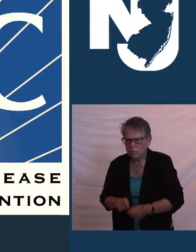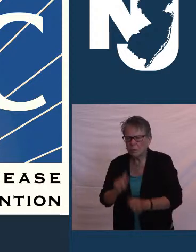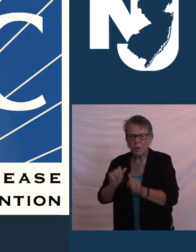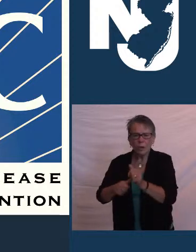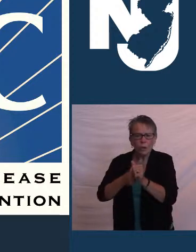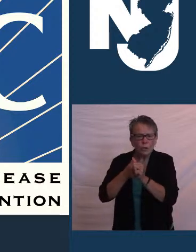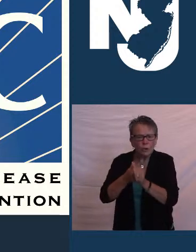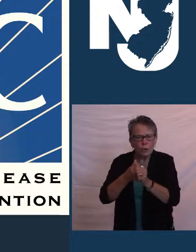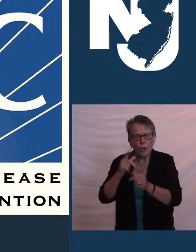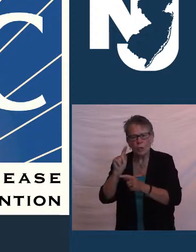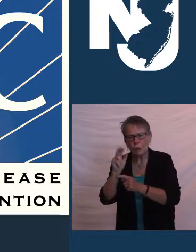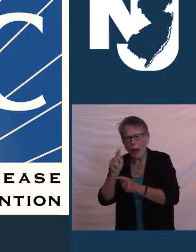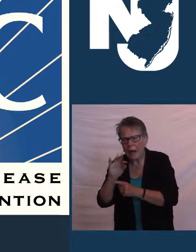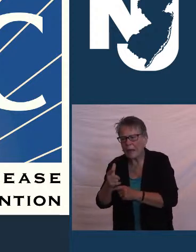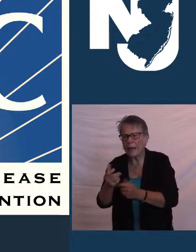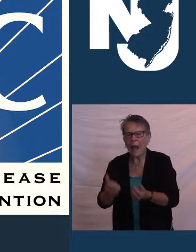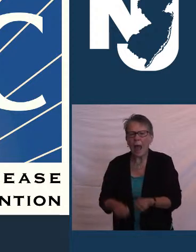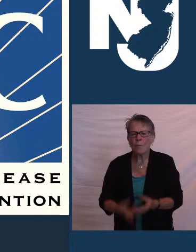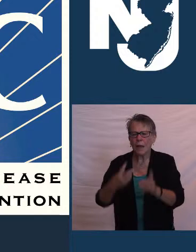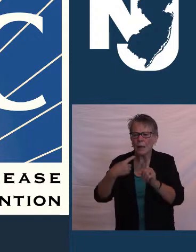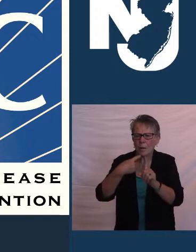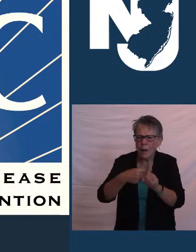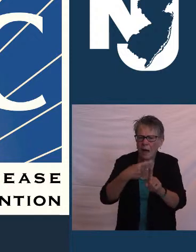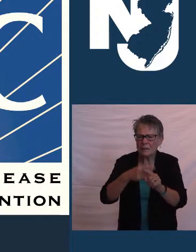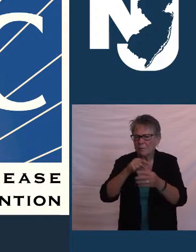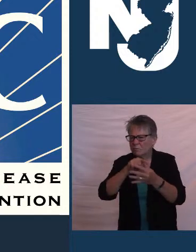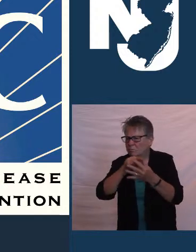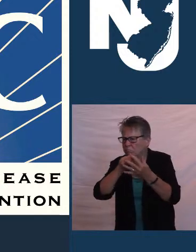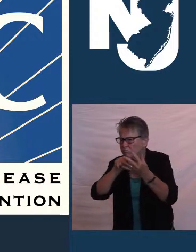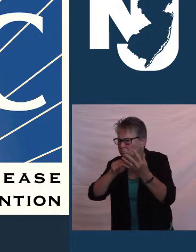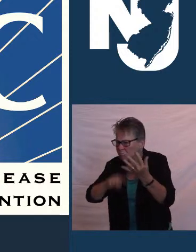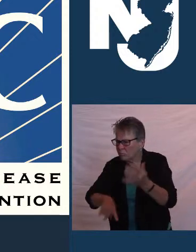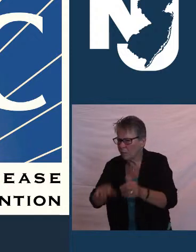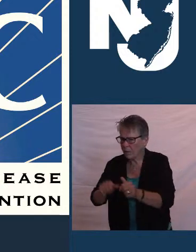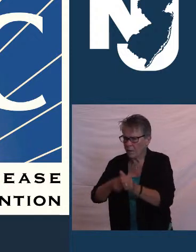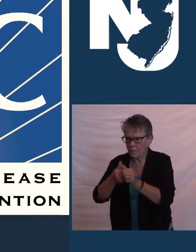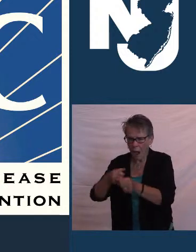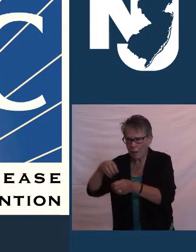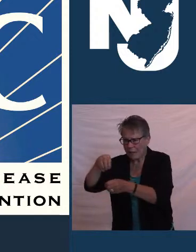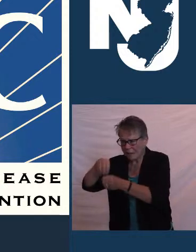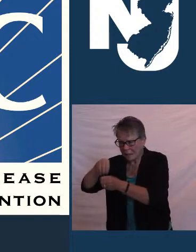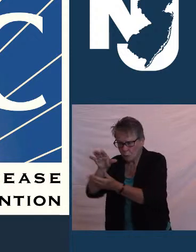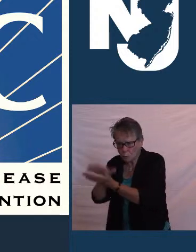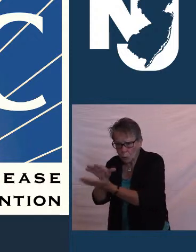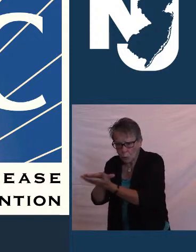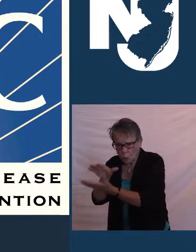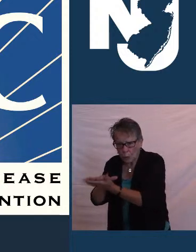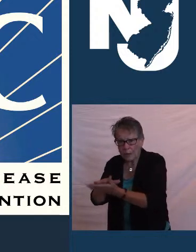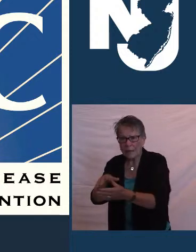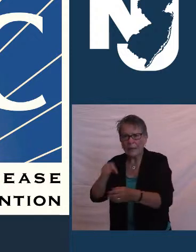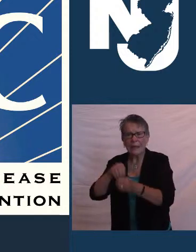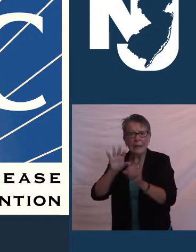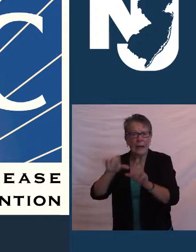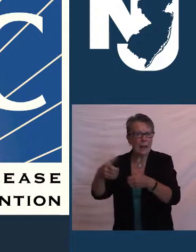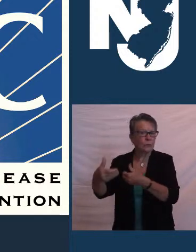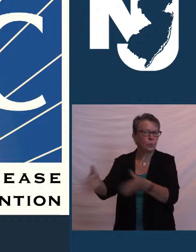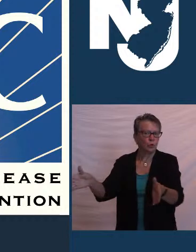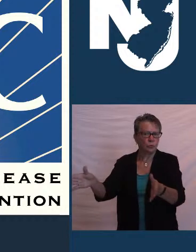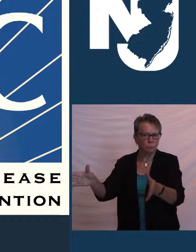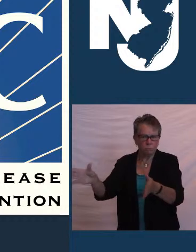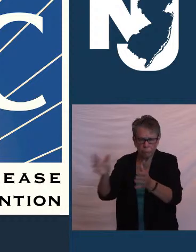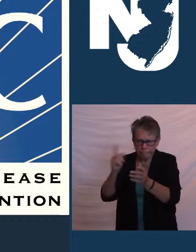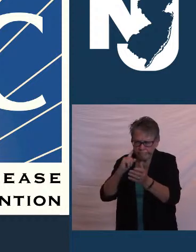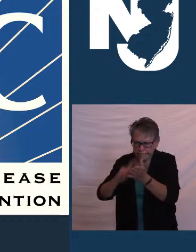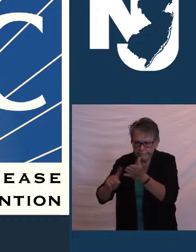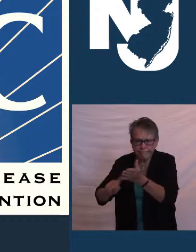traced back to in-school and in-classroom activities. We are aware of additional cases among students or staff